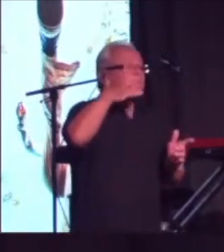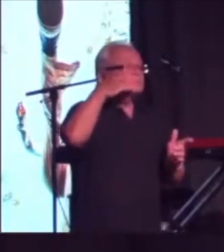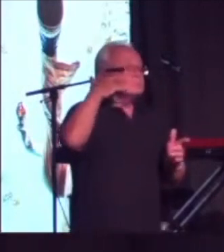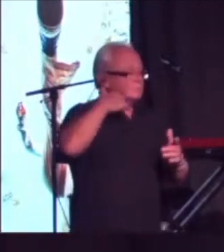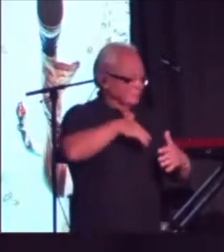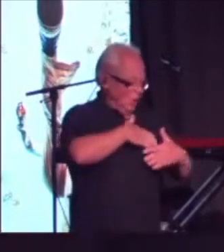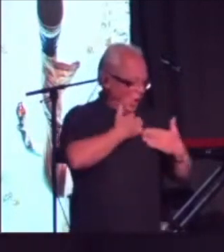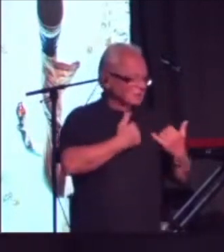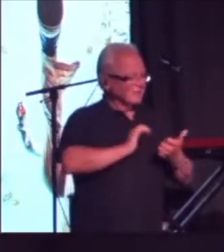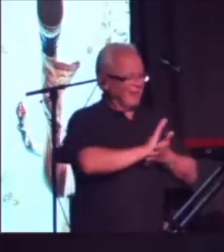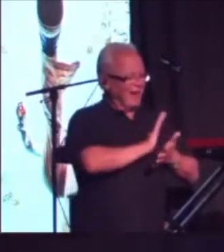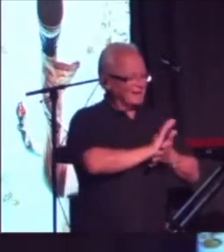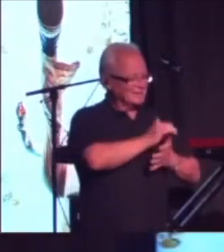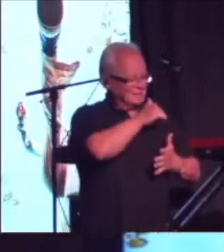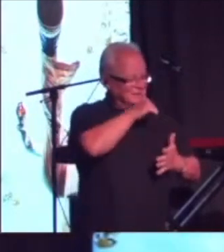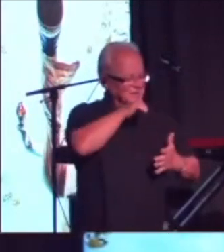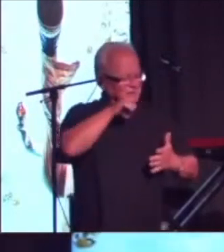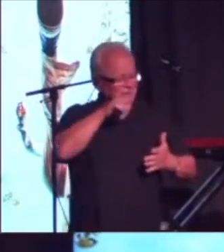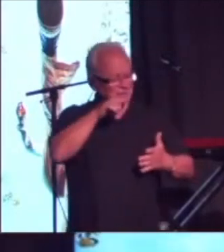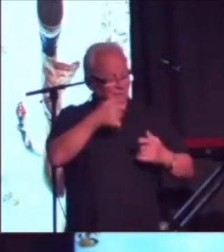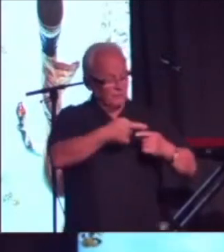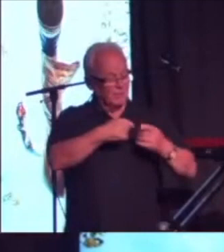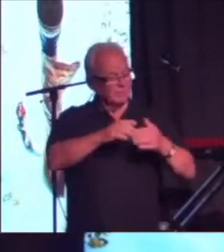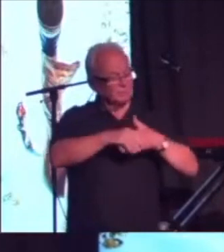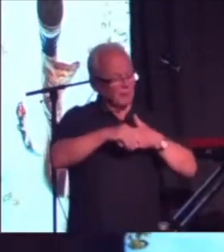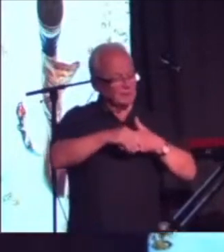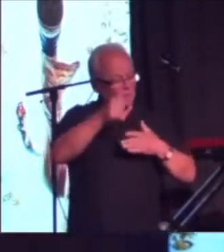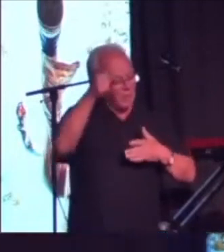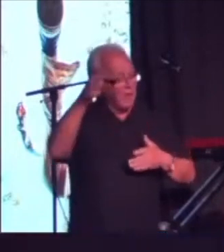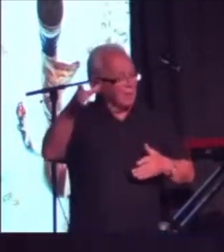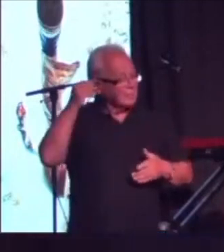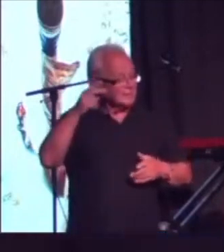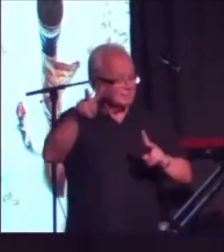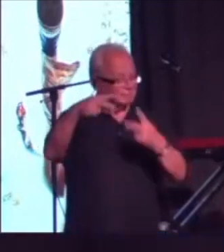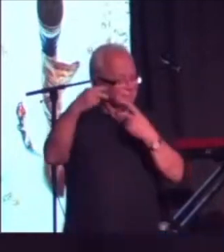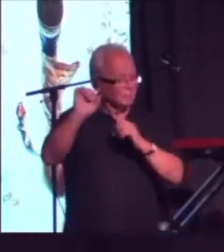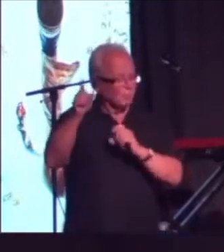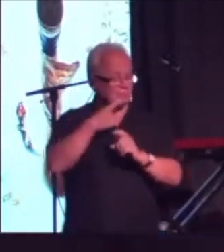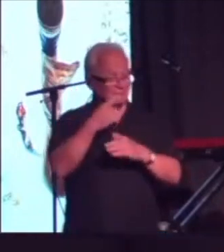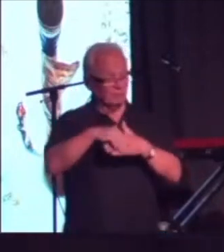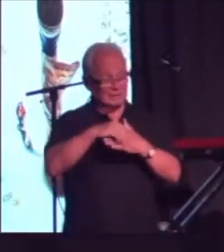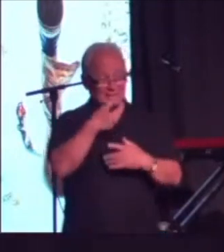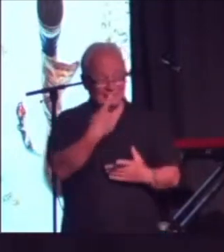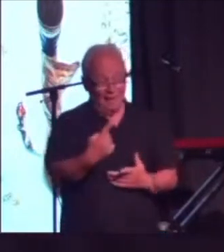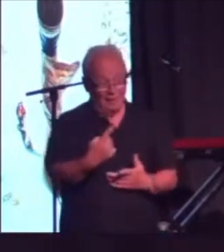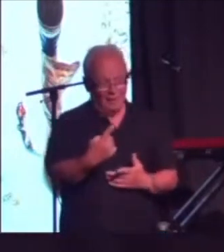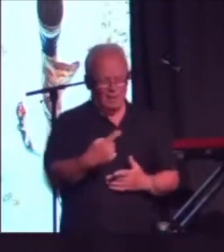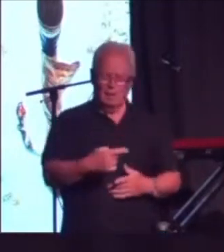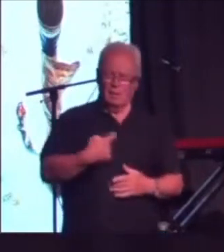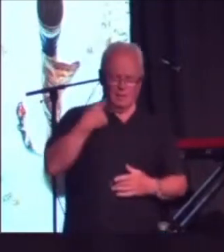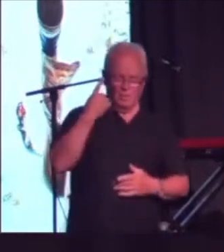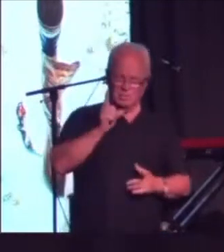sweetness of a friend comes from his earnest counsel. And I know what you're thinking, what has that to do with how to make friends?